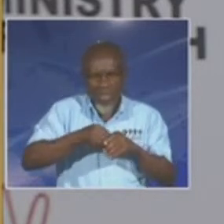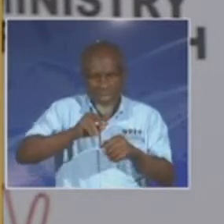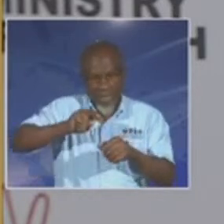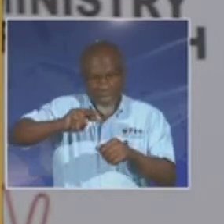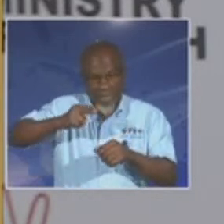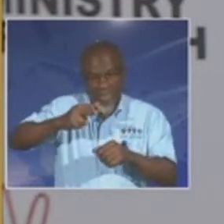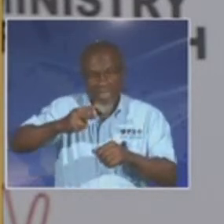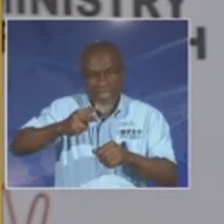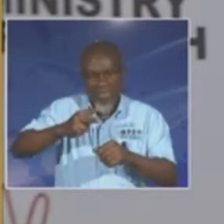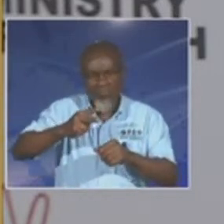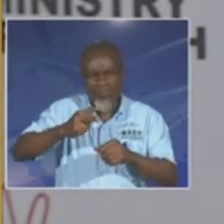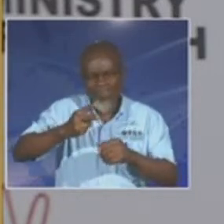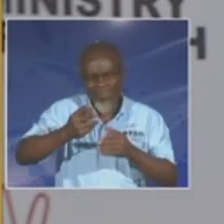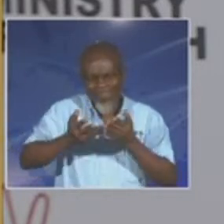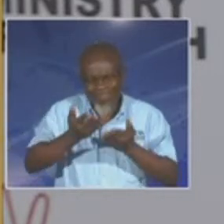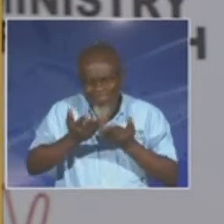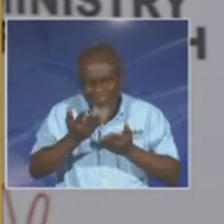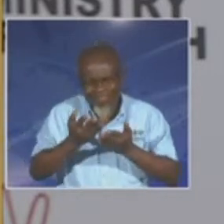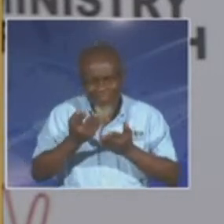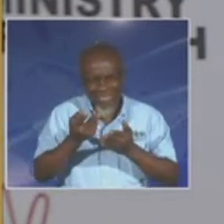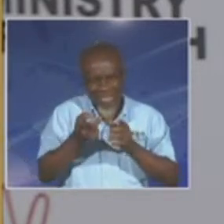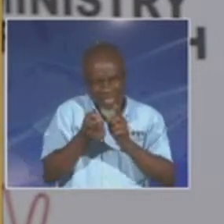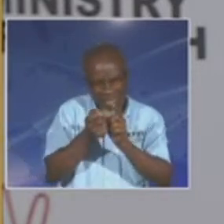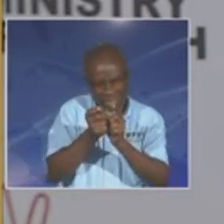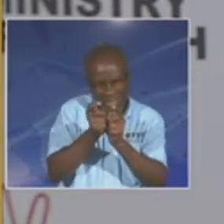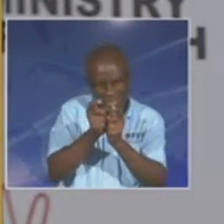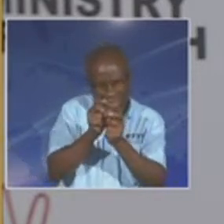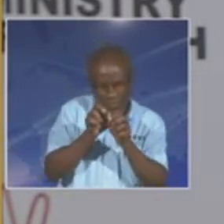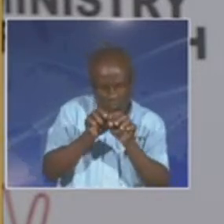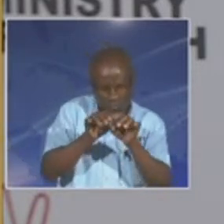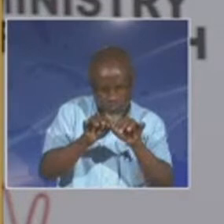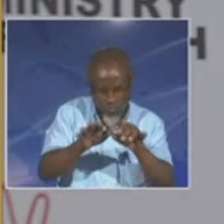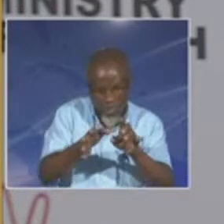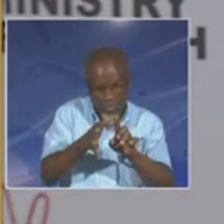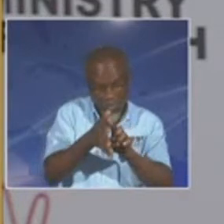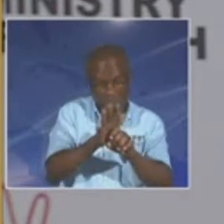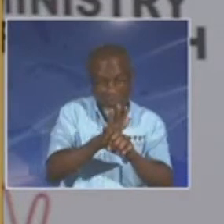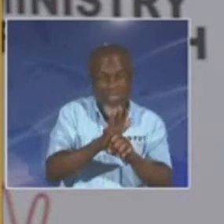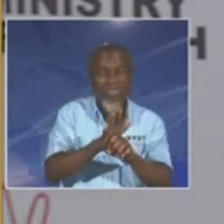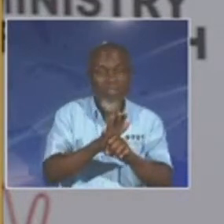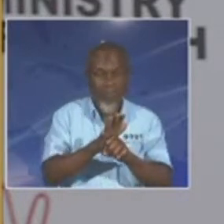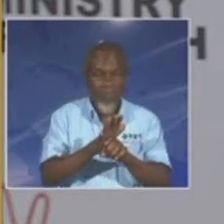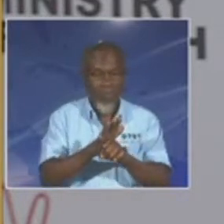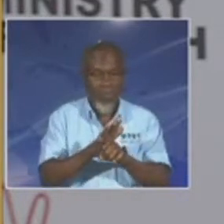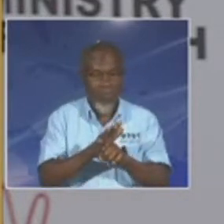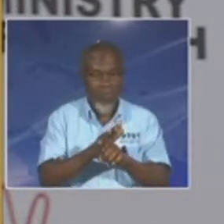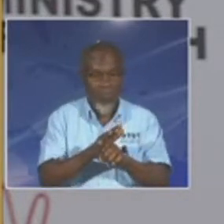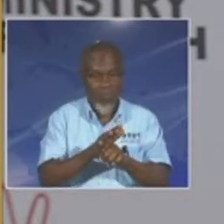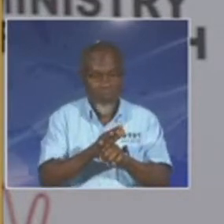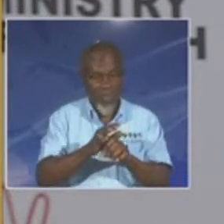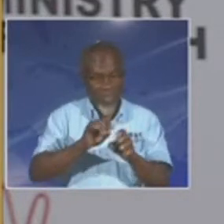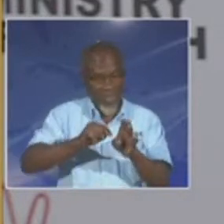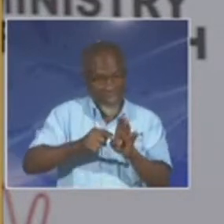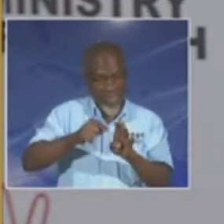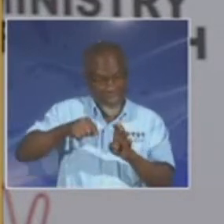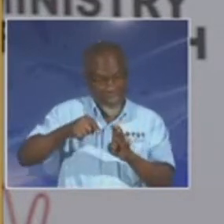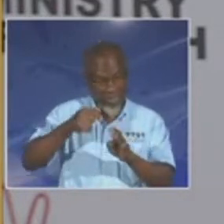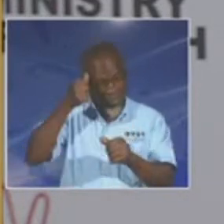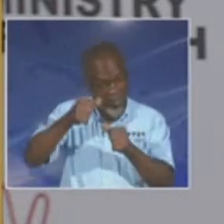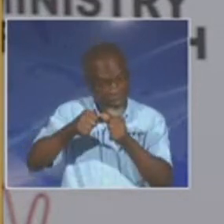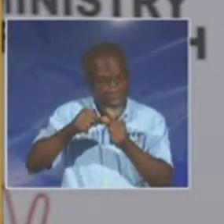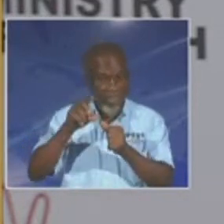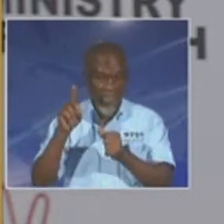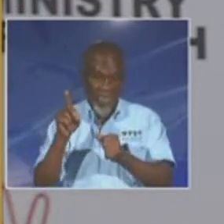top of the existing variant that was responsible for the start of this wave. So Delta started the wave